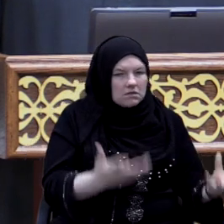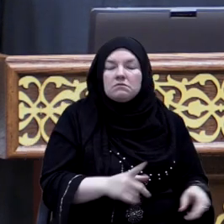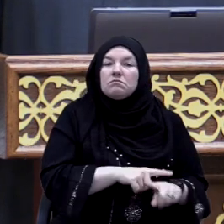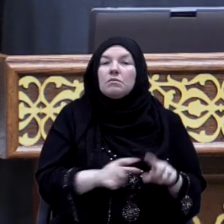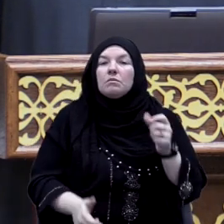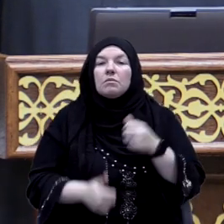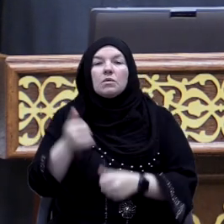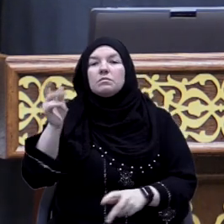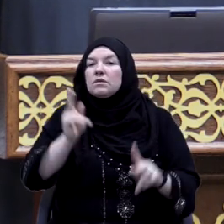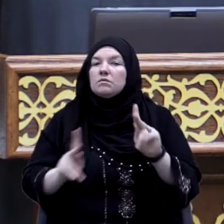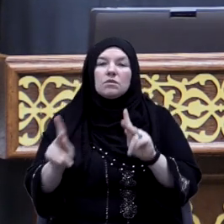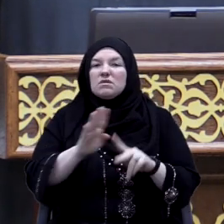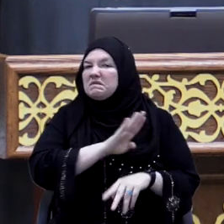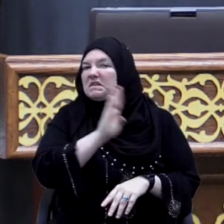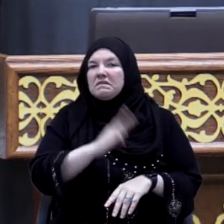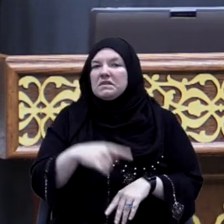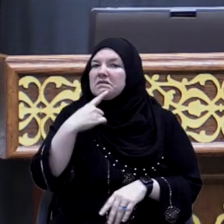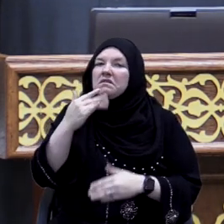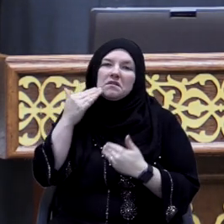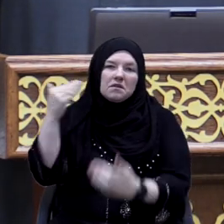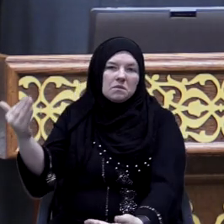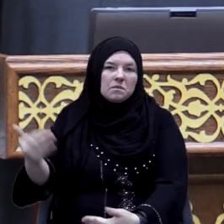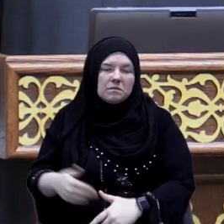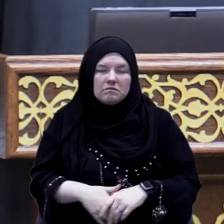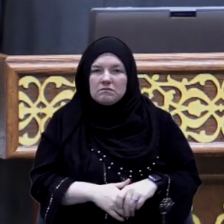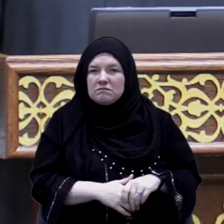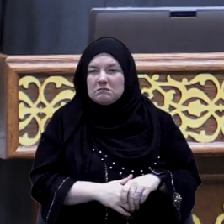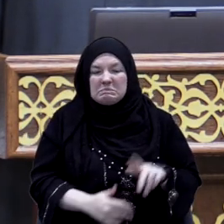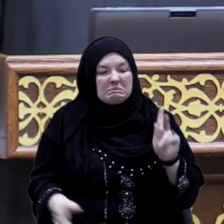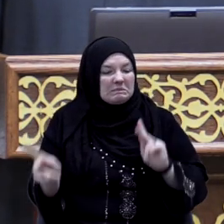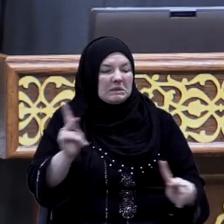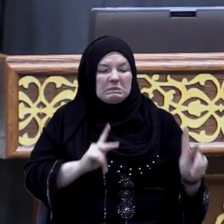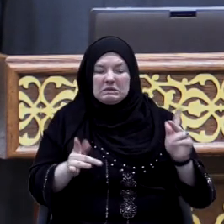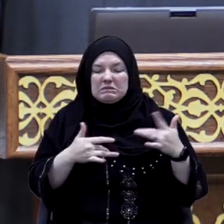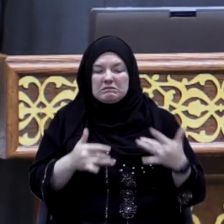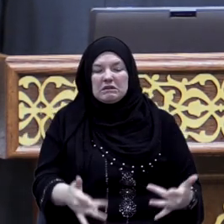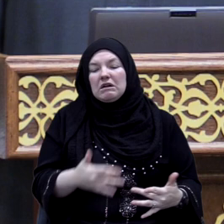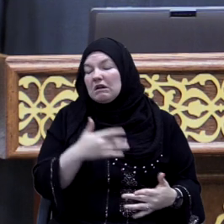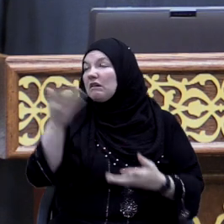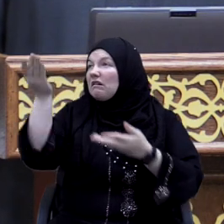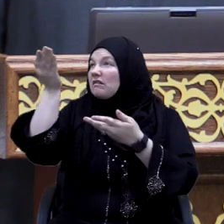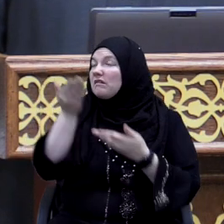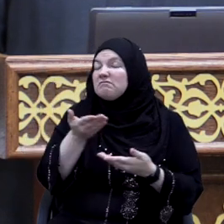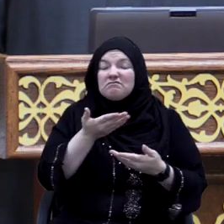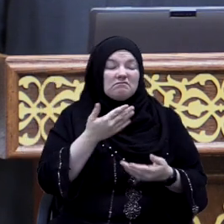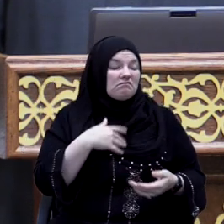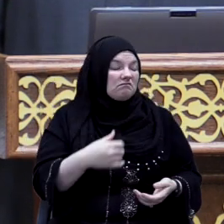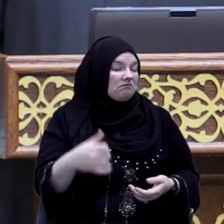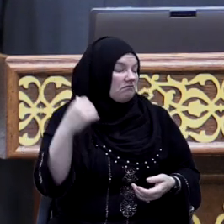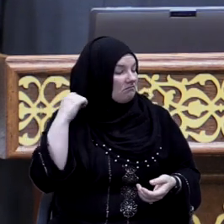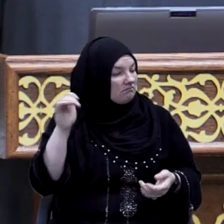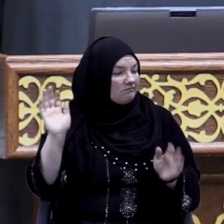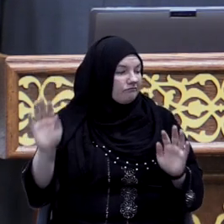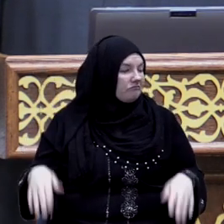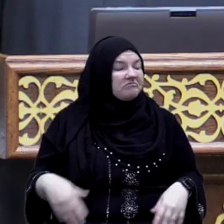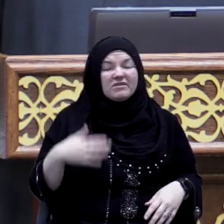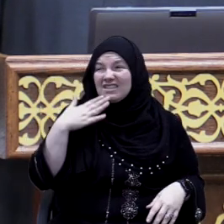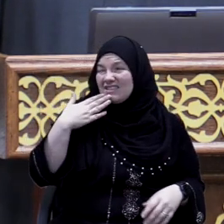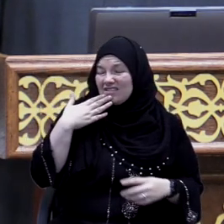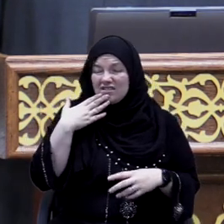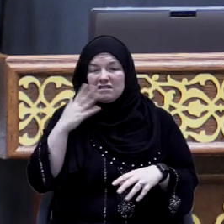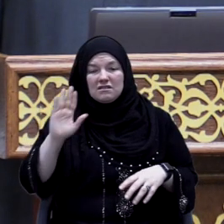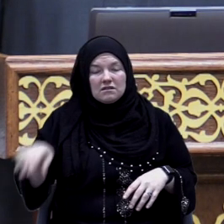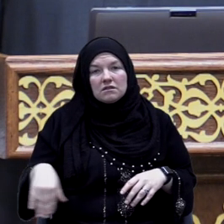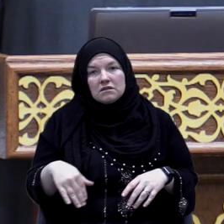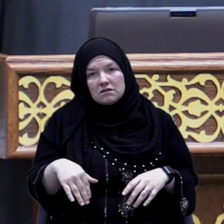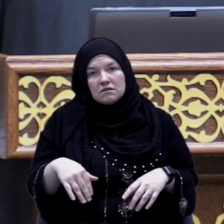do not offer gratitude. People are rebellious. Against whom? The one who blessed them with